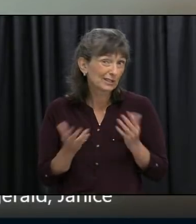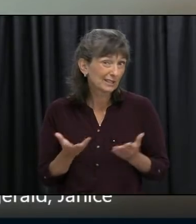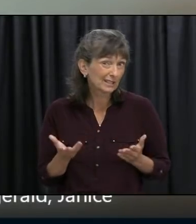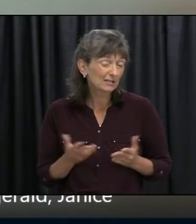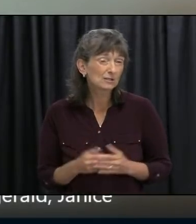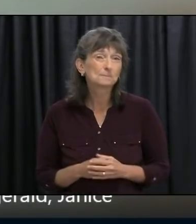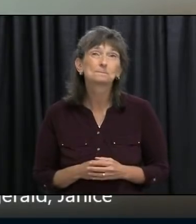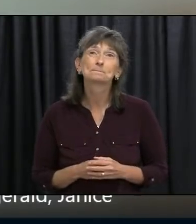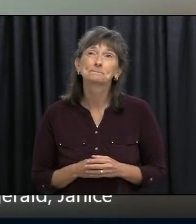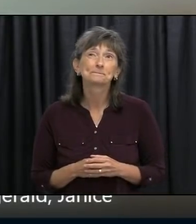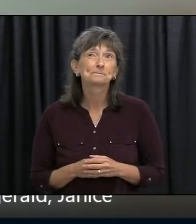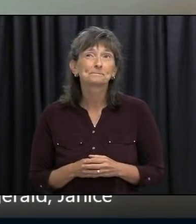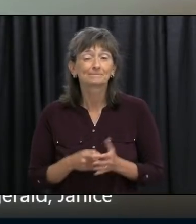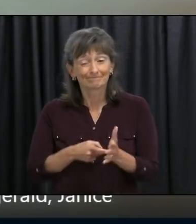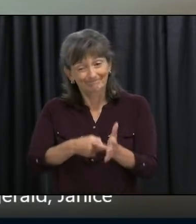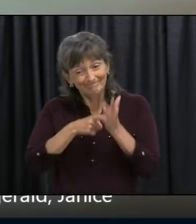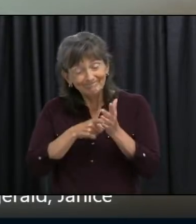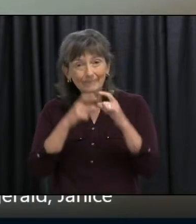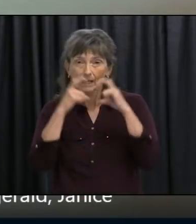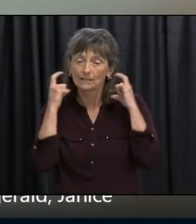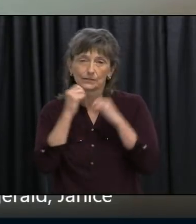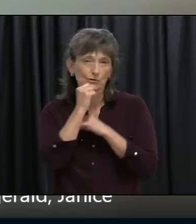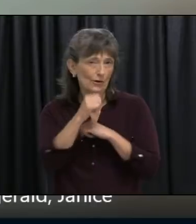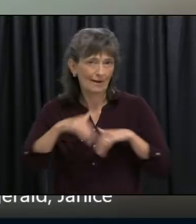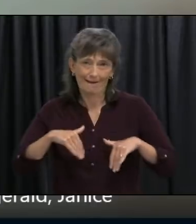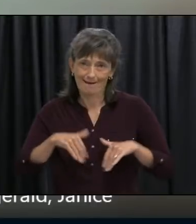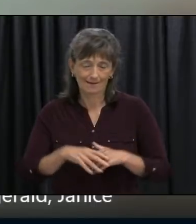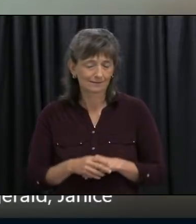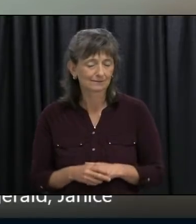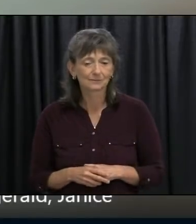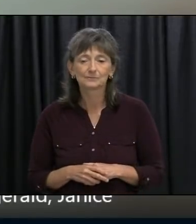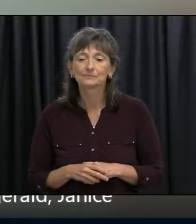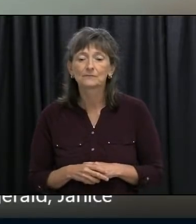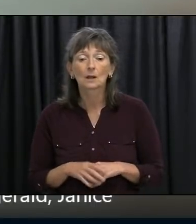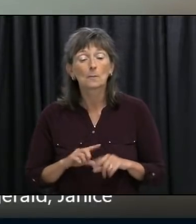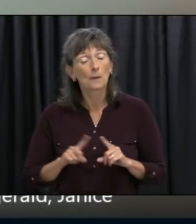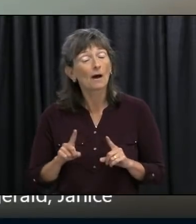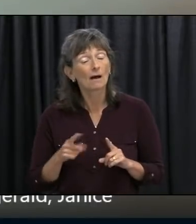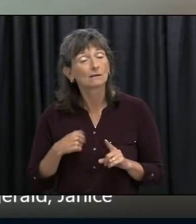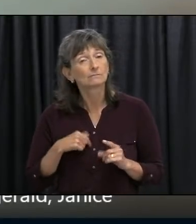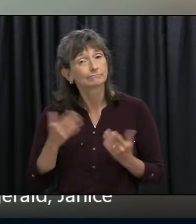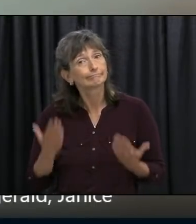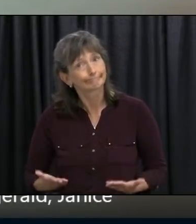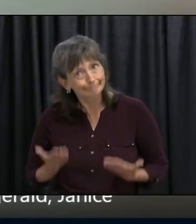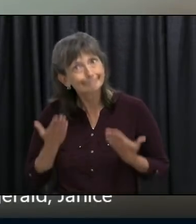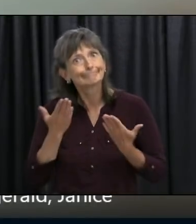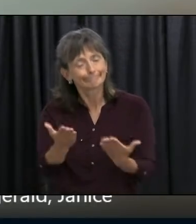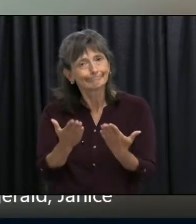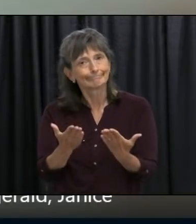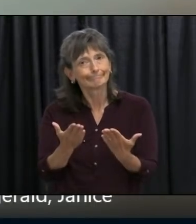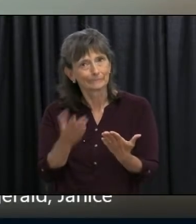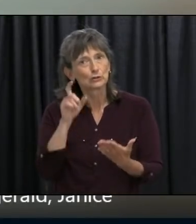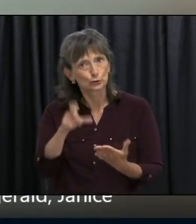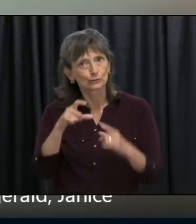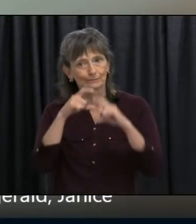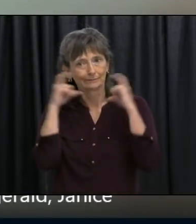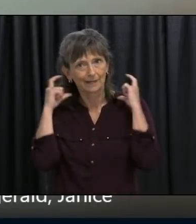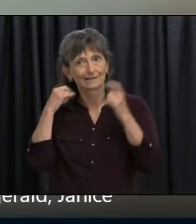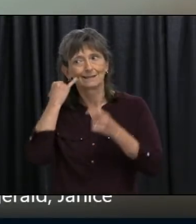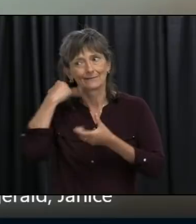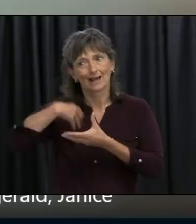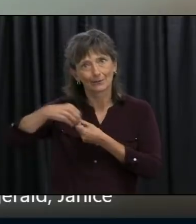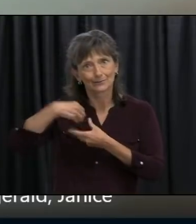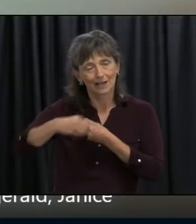we are not mandating masks, but we certainly strongly recommend that people wear them when